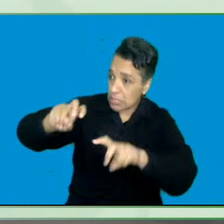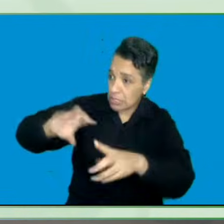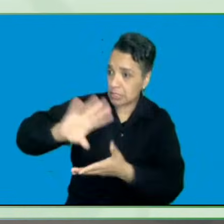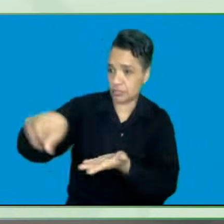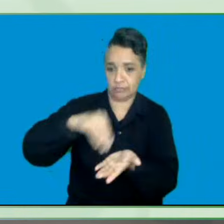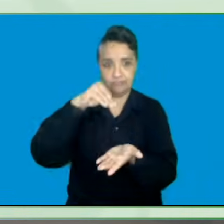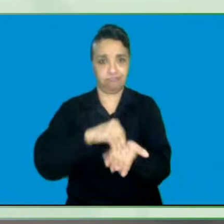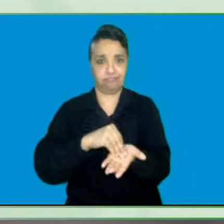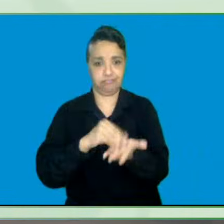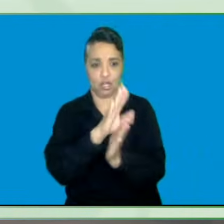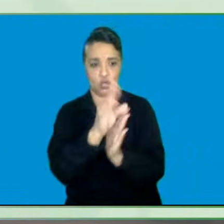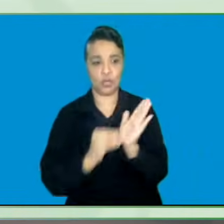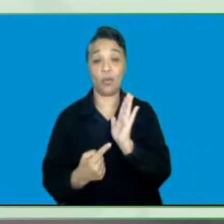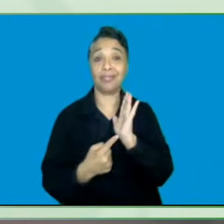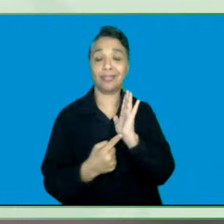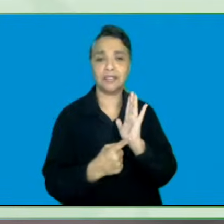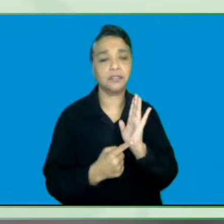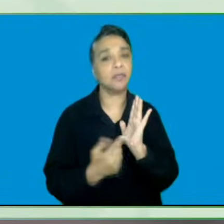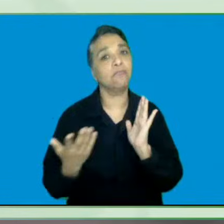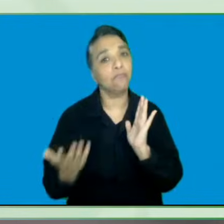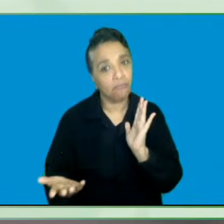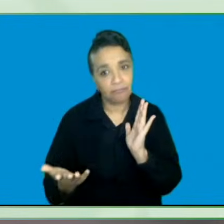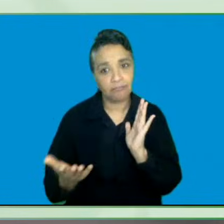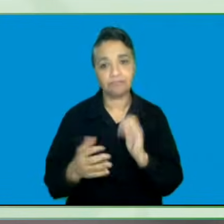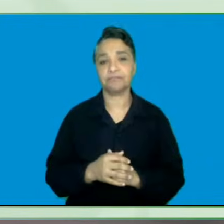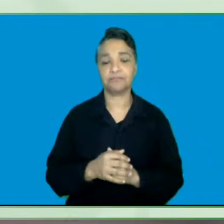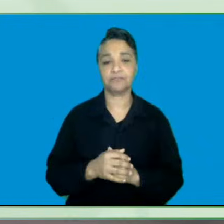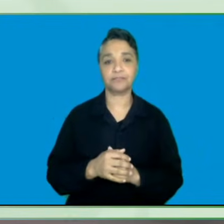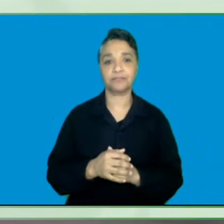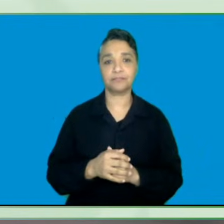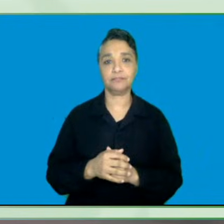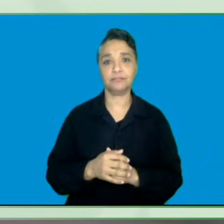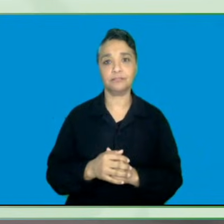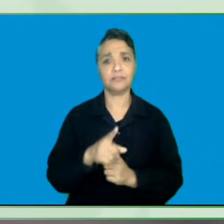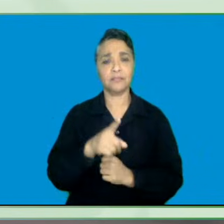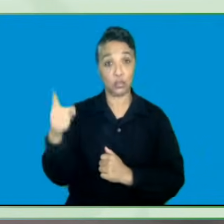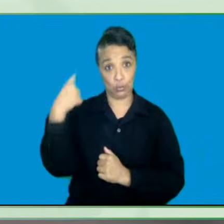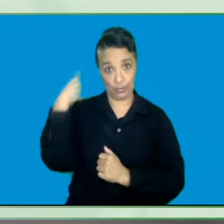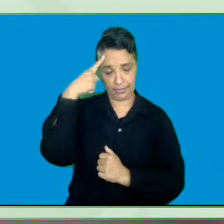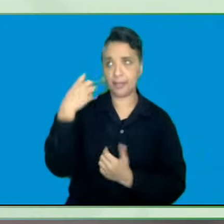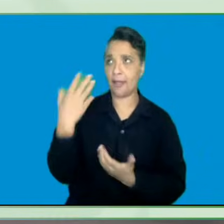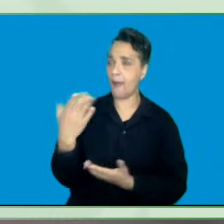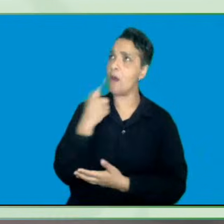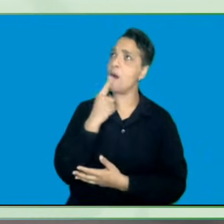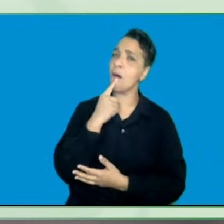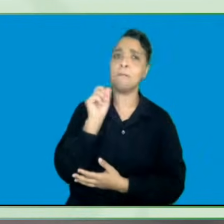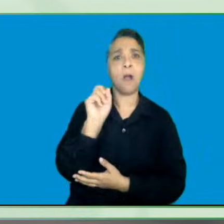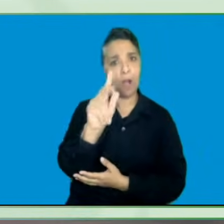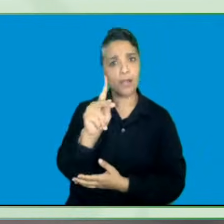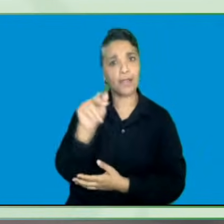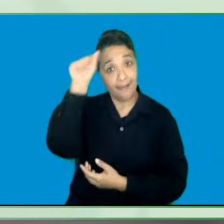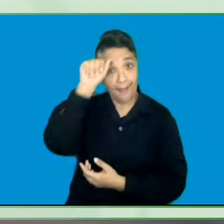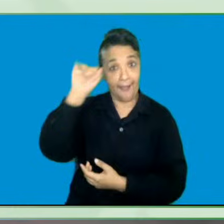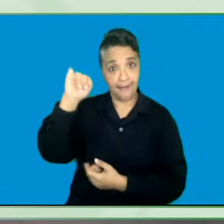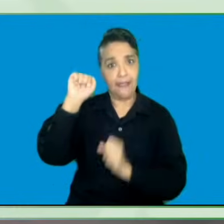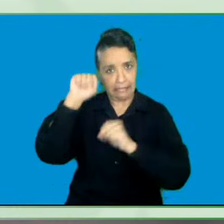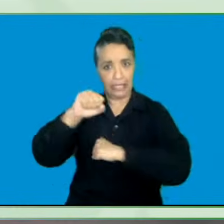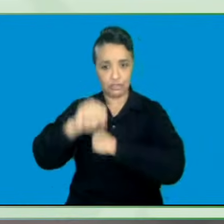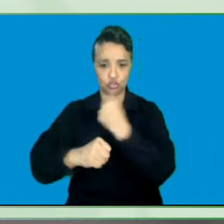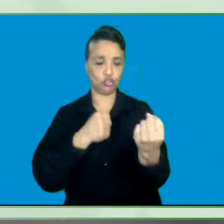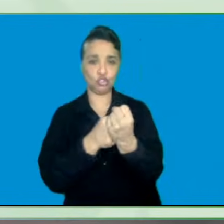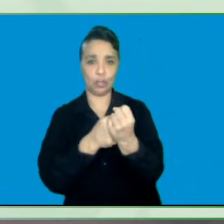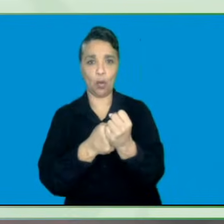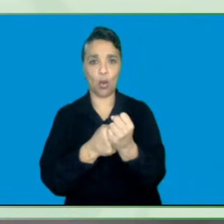you think that the support that AI can give persons that are on the